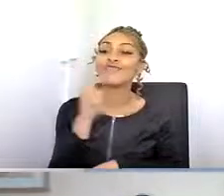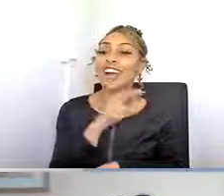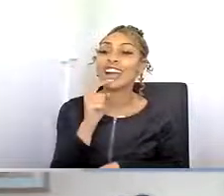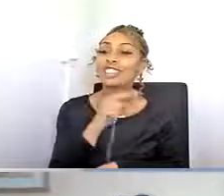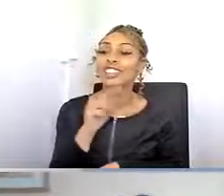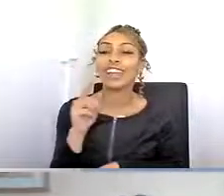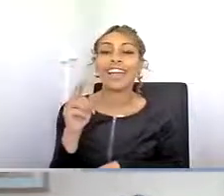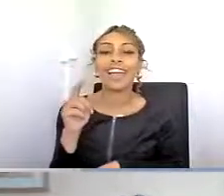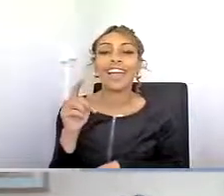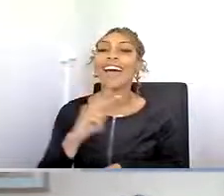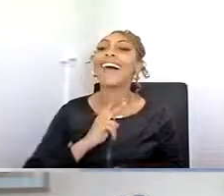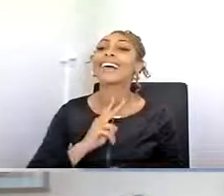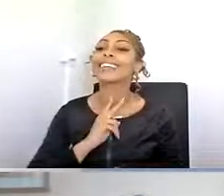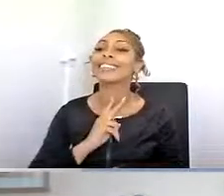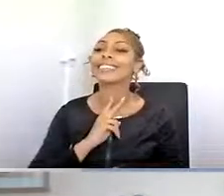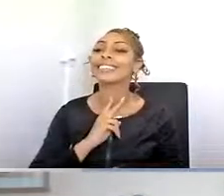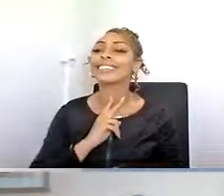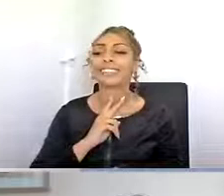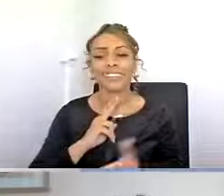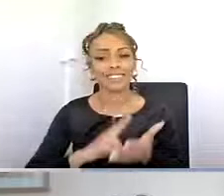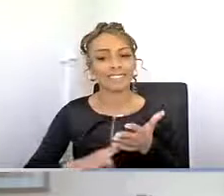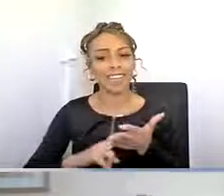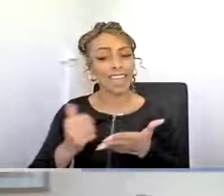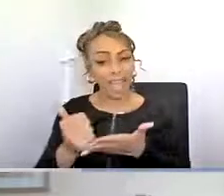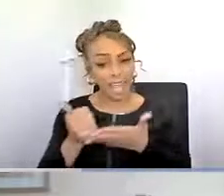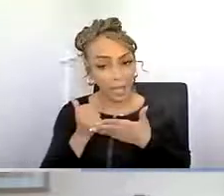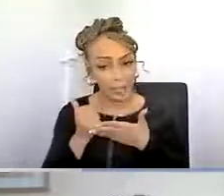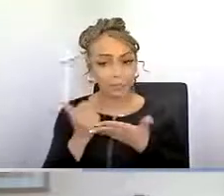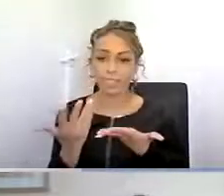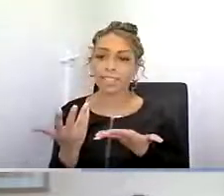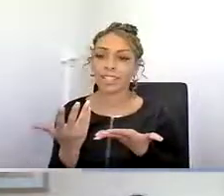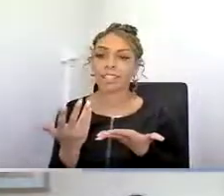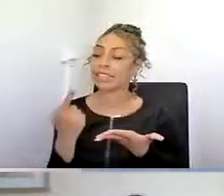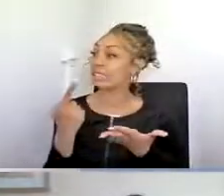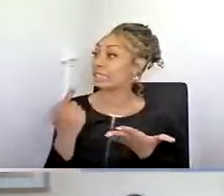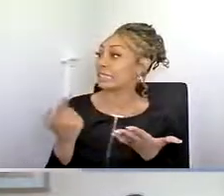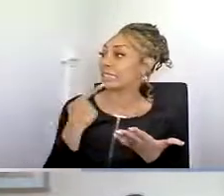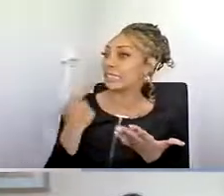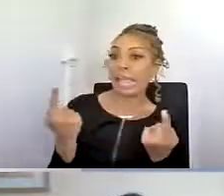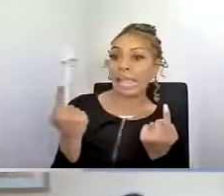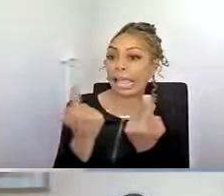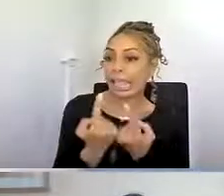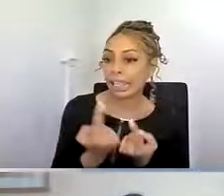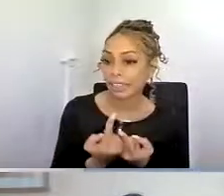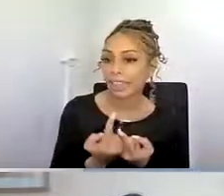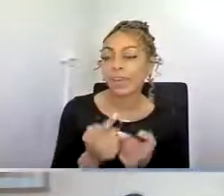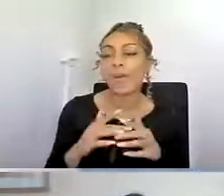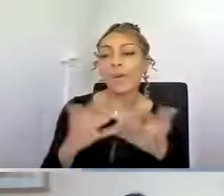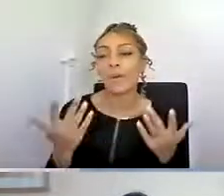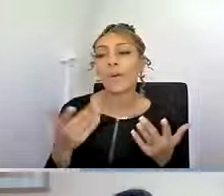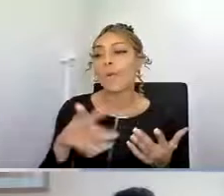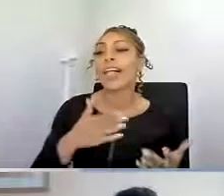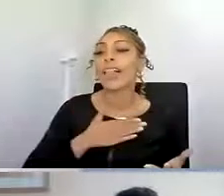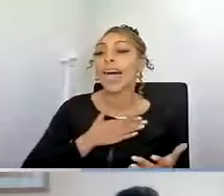And he was very helpful if he ever happened to say anything, or if he liked